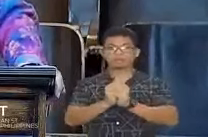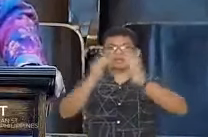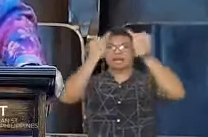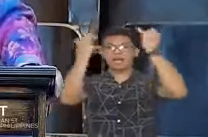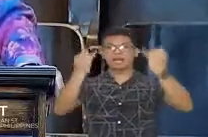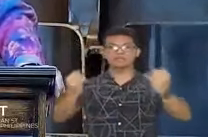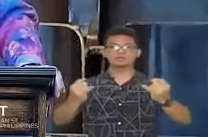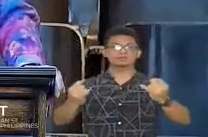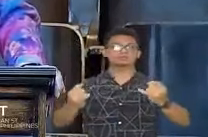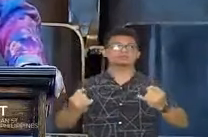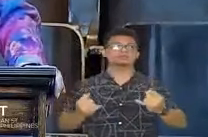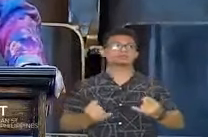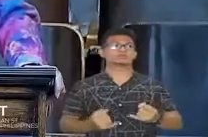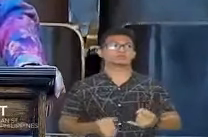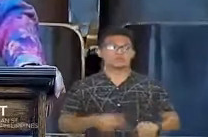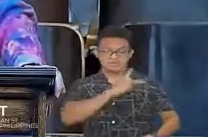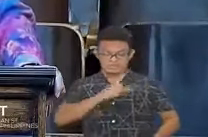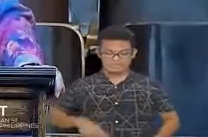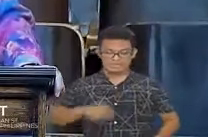Ninyo.